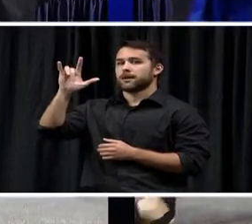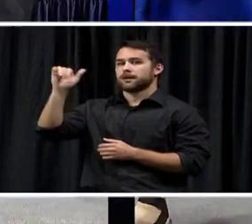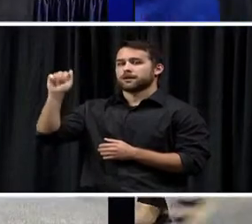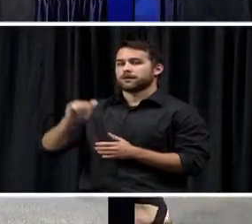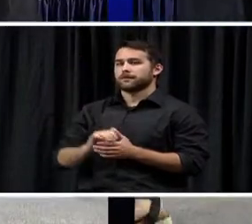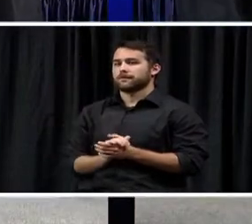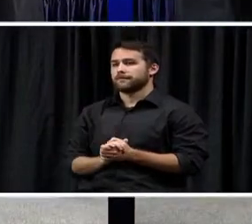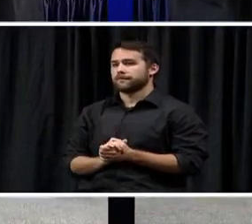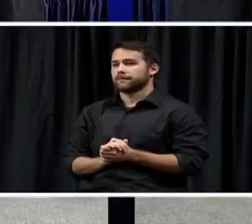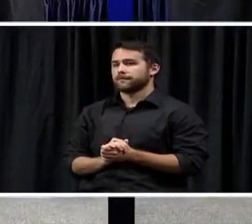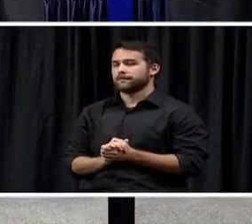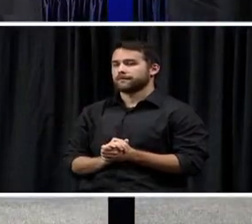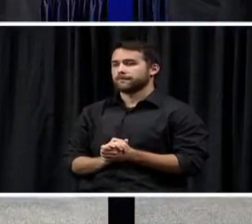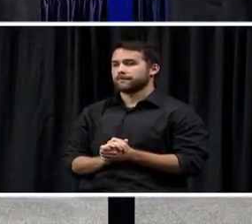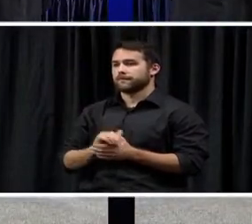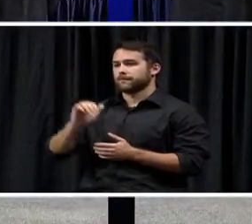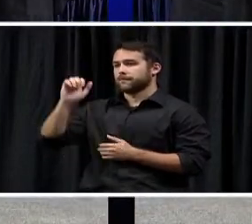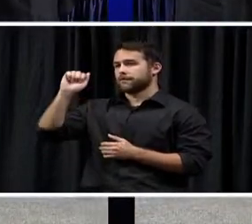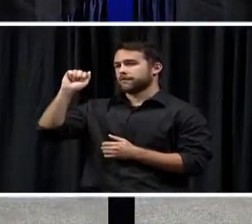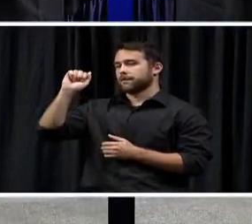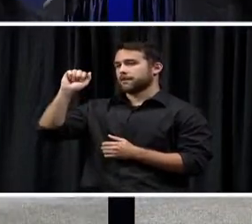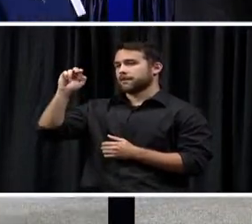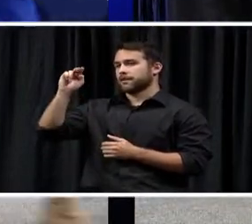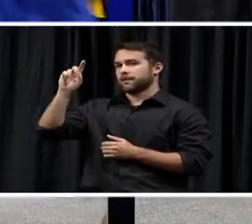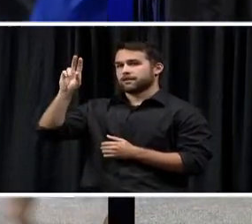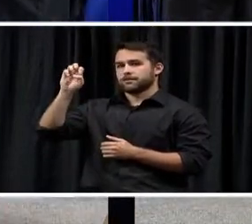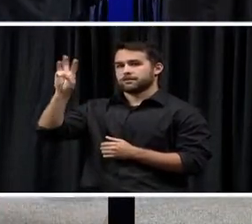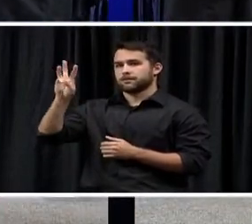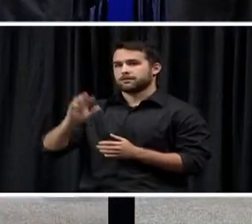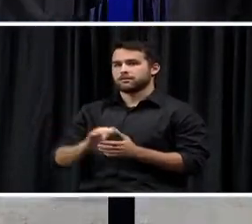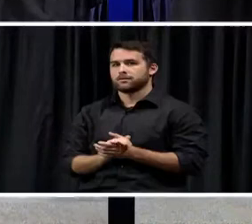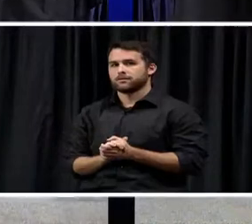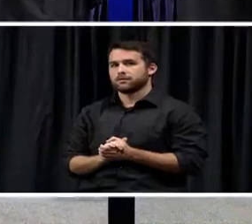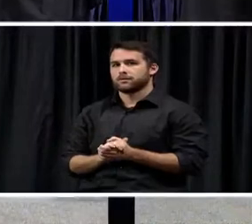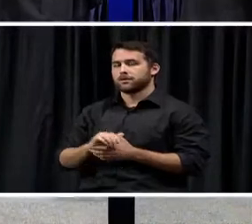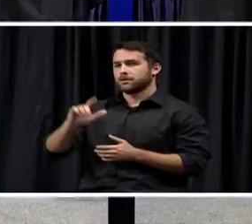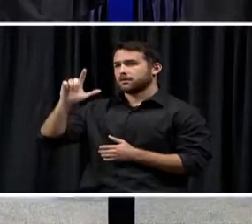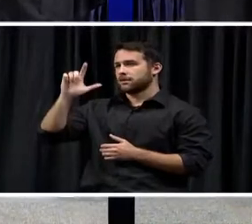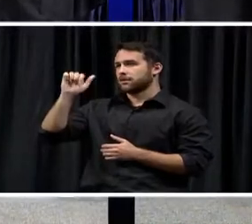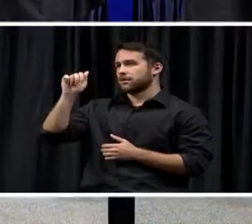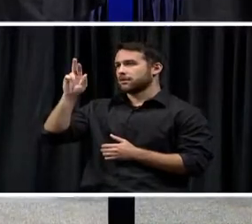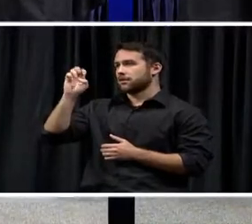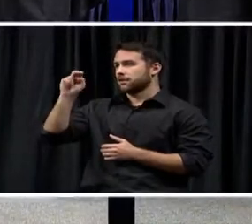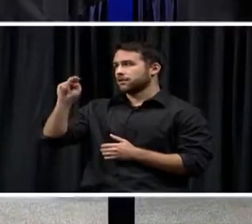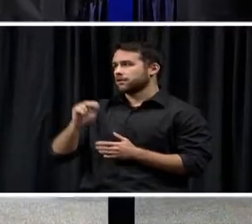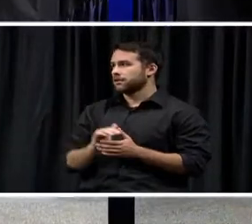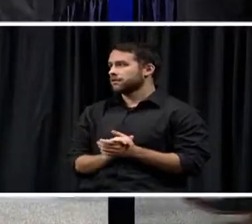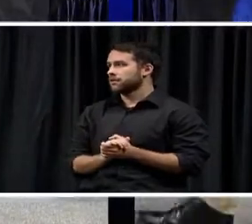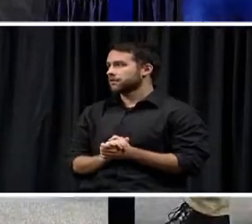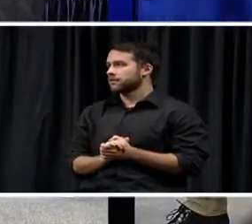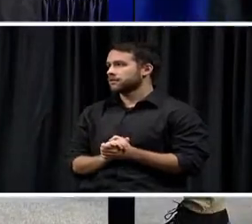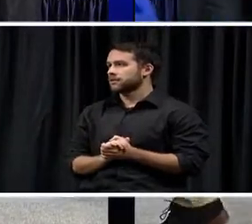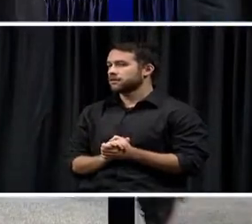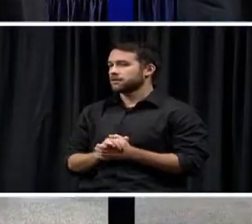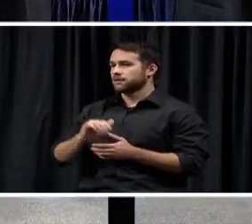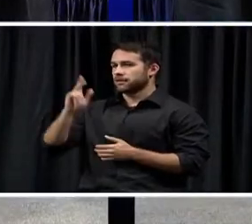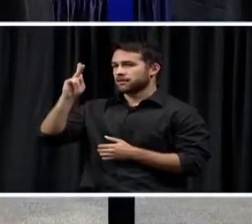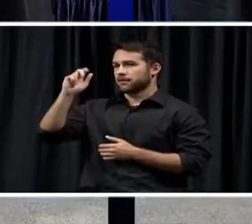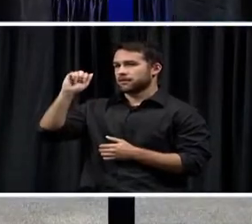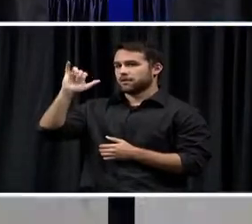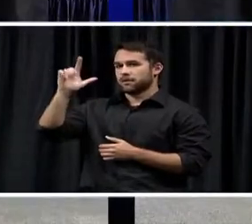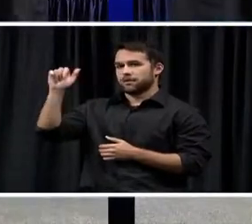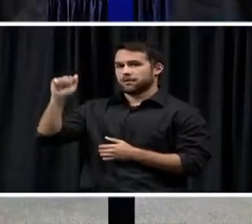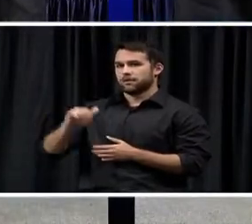Taylor. Andrew Nicholas Taylor. Lauren Michelle Thompson. Kayla